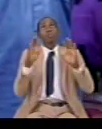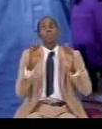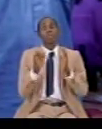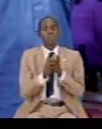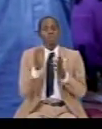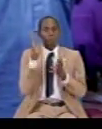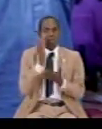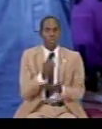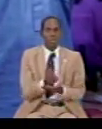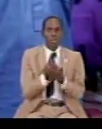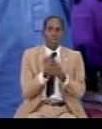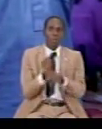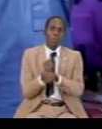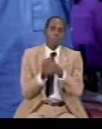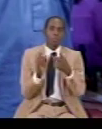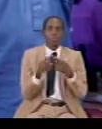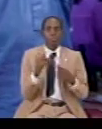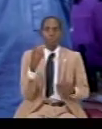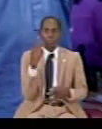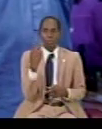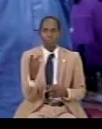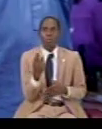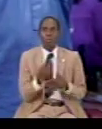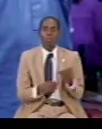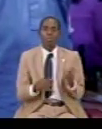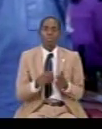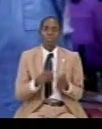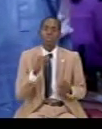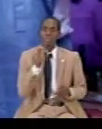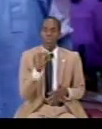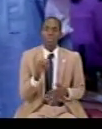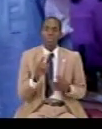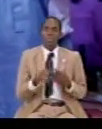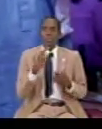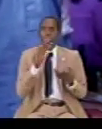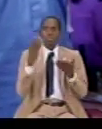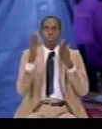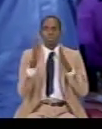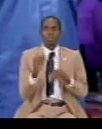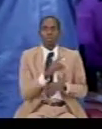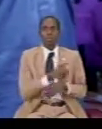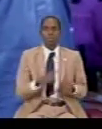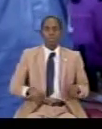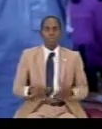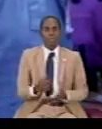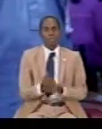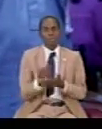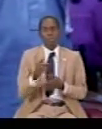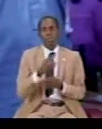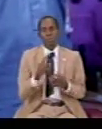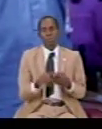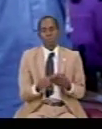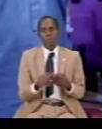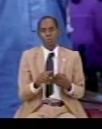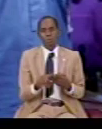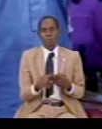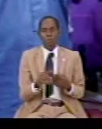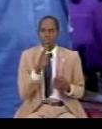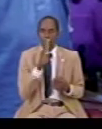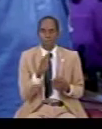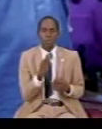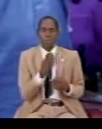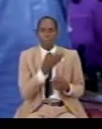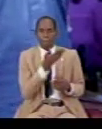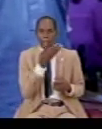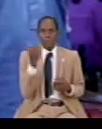others to see what it means to be servants of the Lord and help them also to be committed. This is the work. This